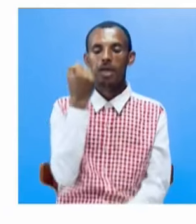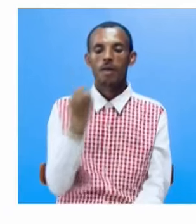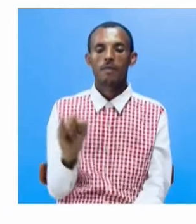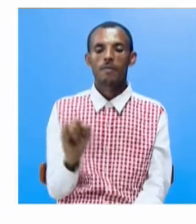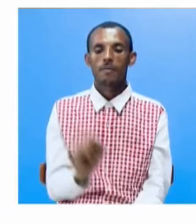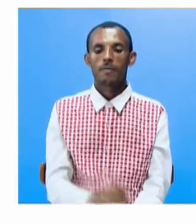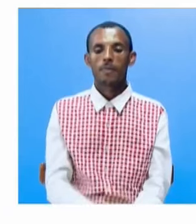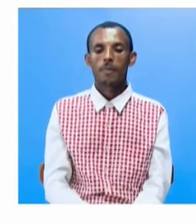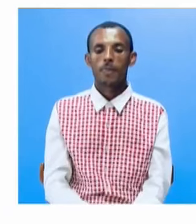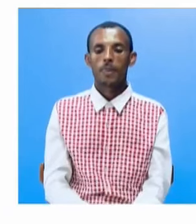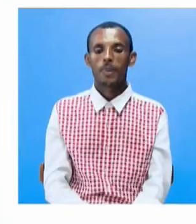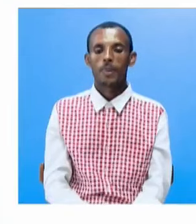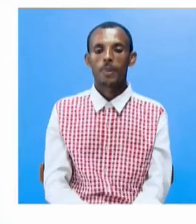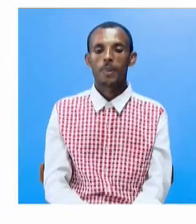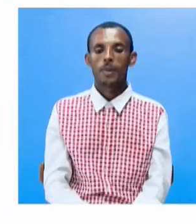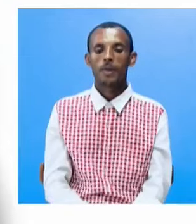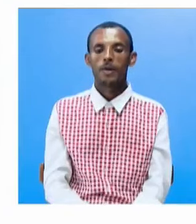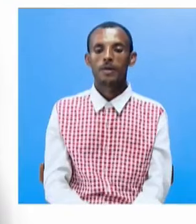and